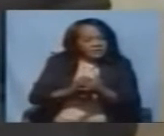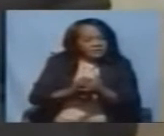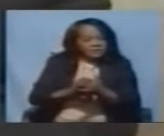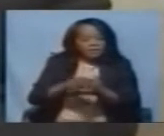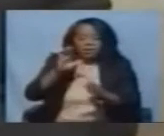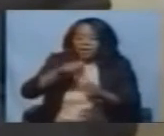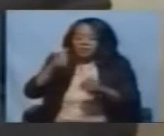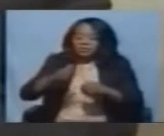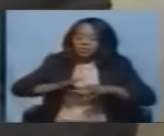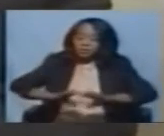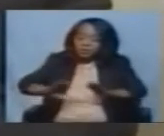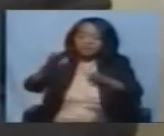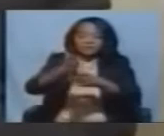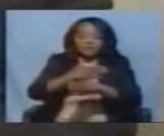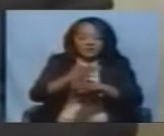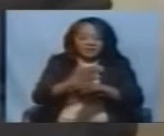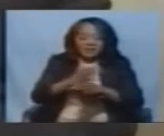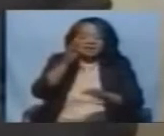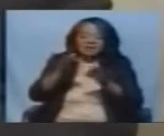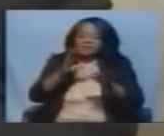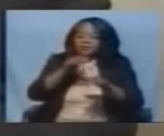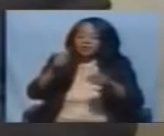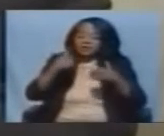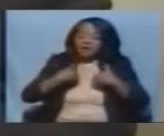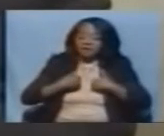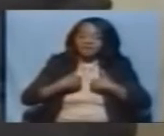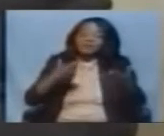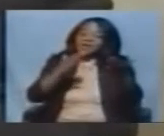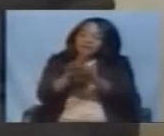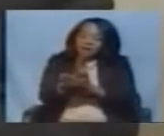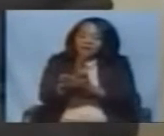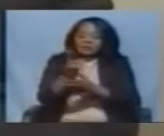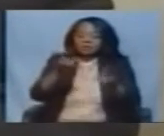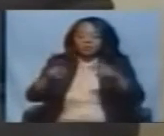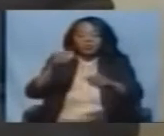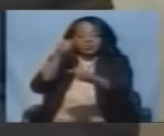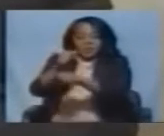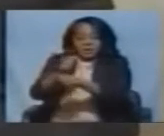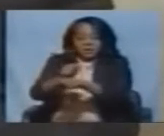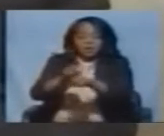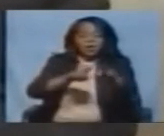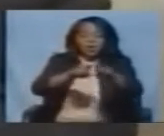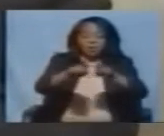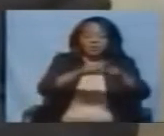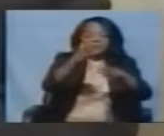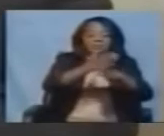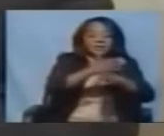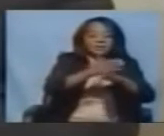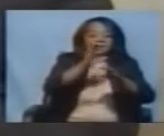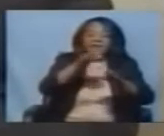you cannot sustain your business if you don't have appropriate personnel in procurement. You cannot compete in the business if you don't have appropriate in